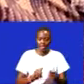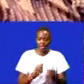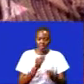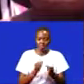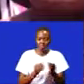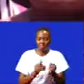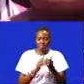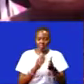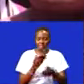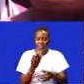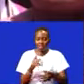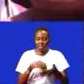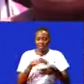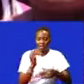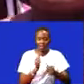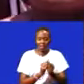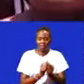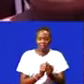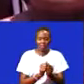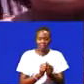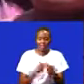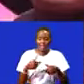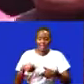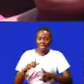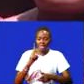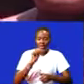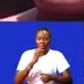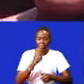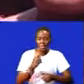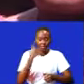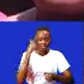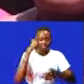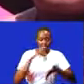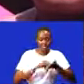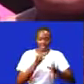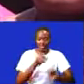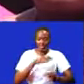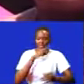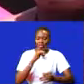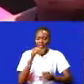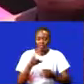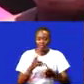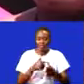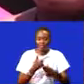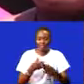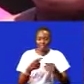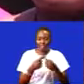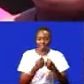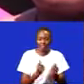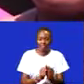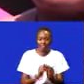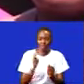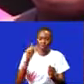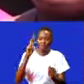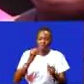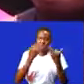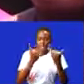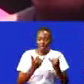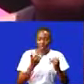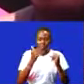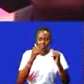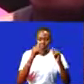the AU. Omeo ngato kekupar nika kuro Jacomo onge, to niki anijo party di boy. ODM sa nika